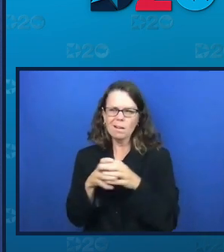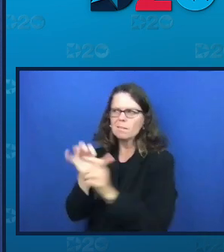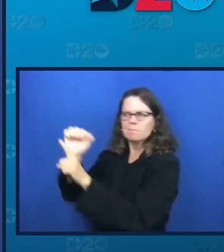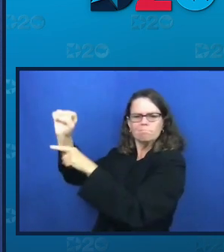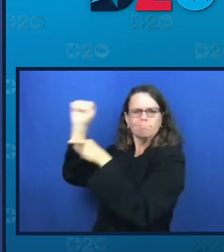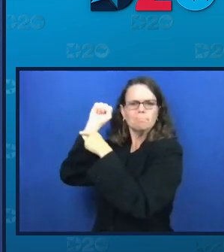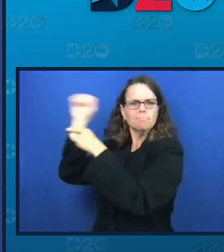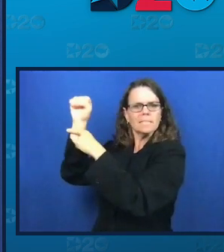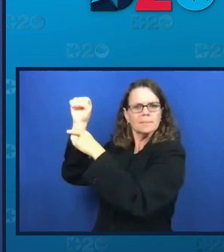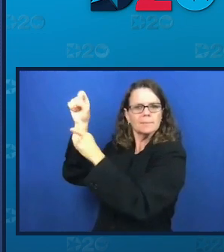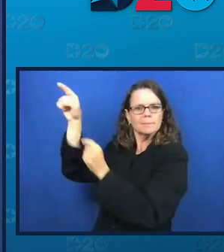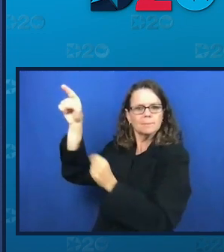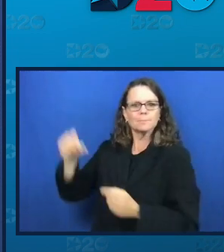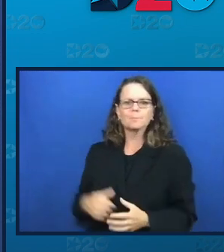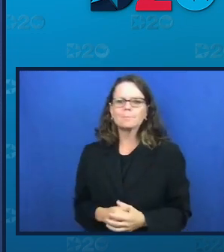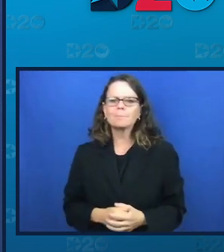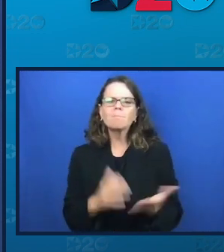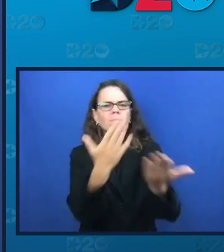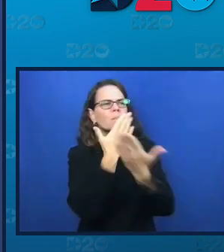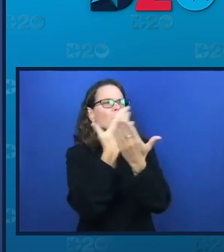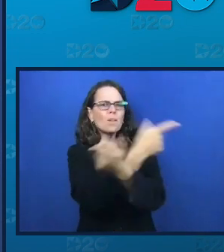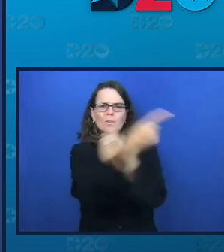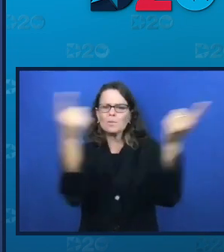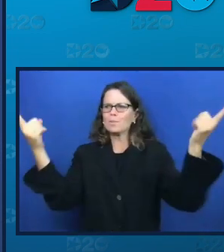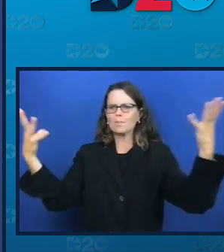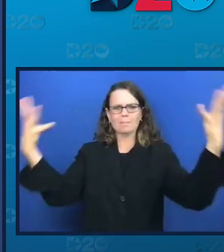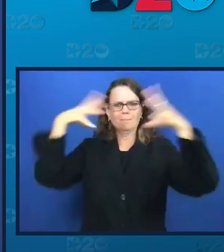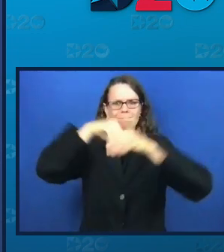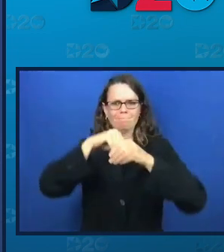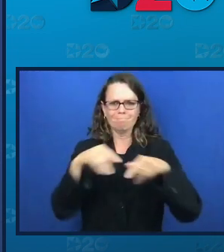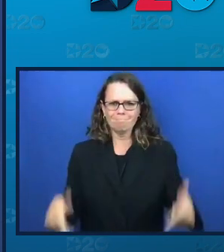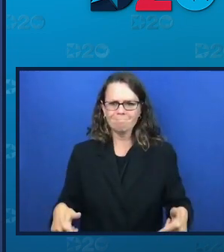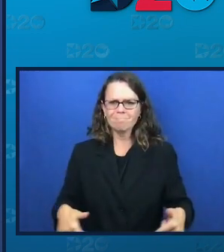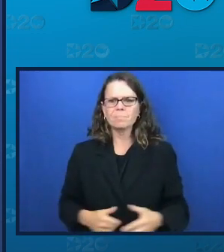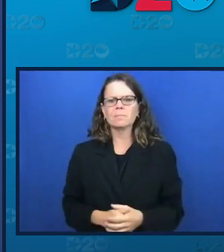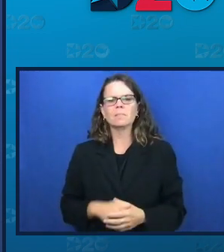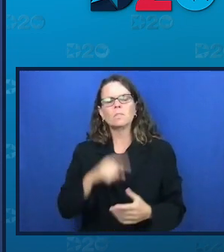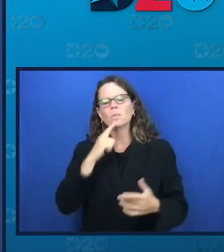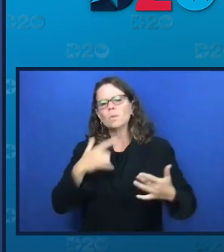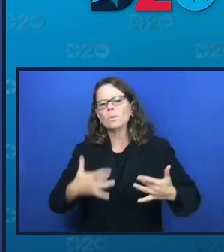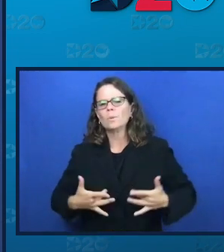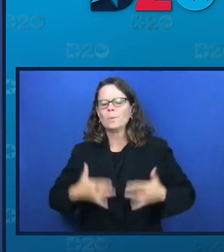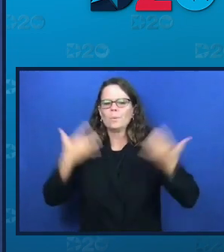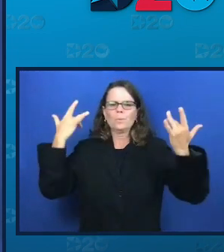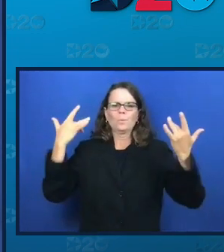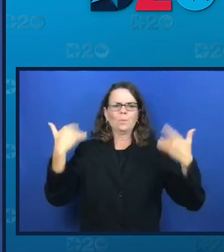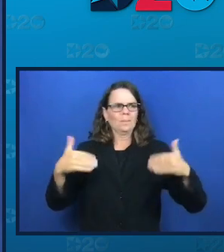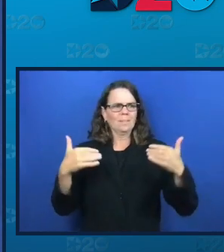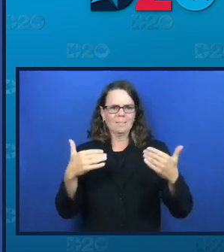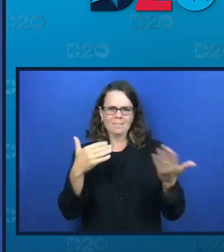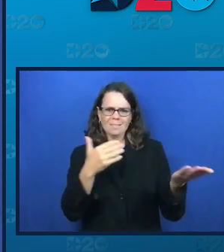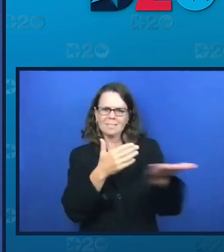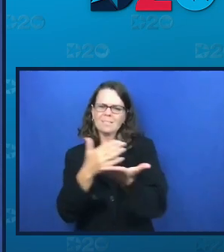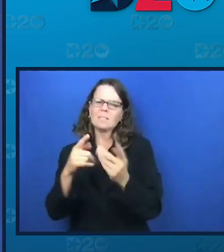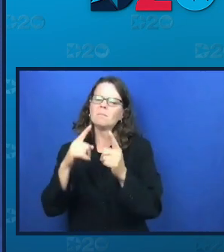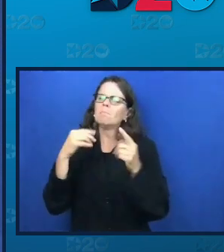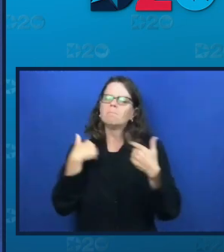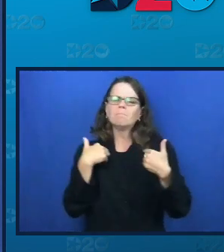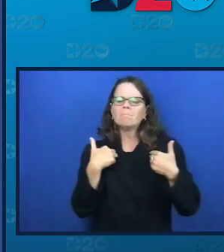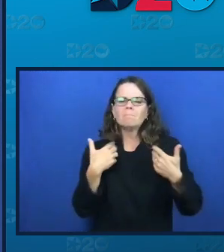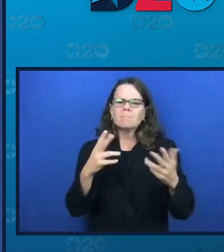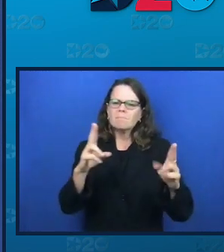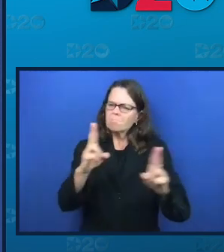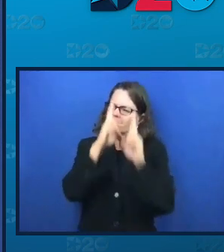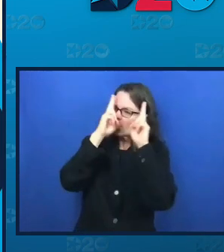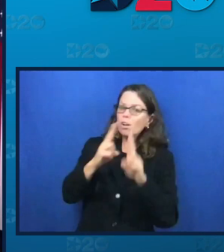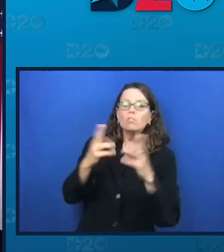was an honor to run against you. And it is even a greater honor to stand with you in support of Joe Biden and Kamala